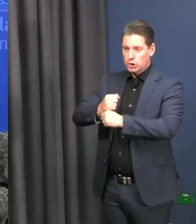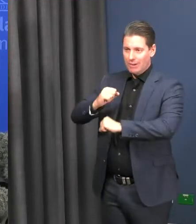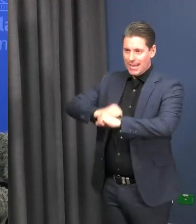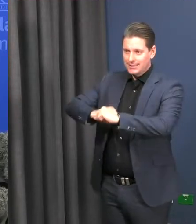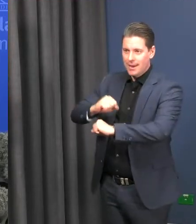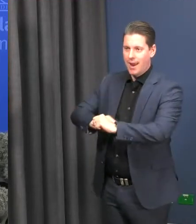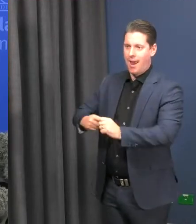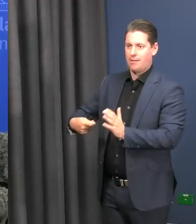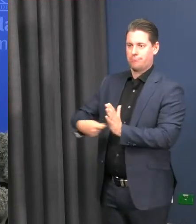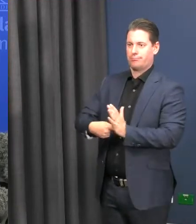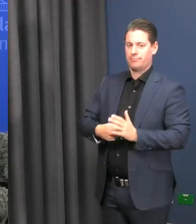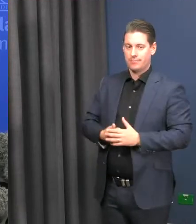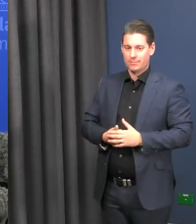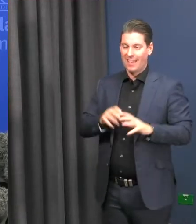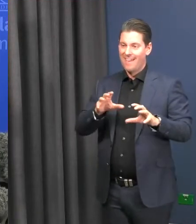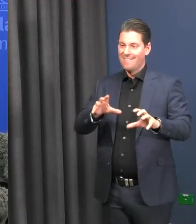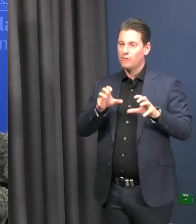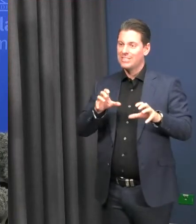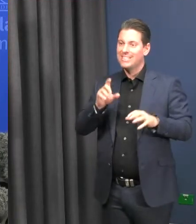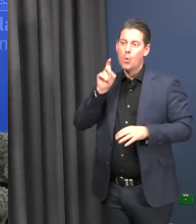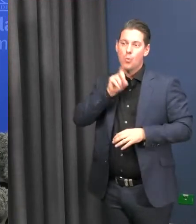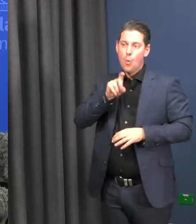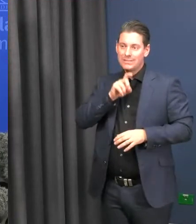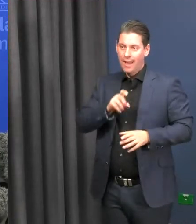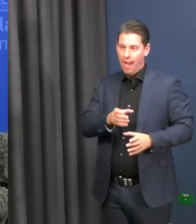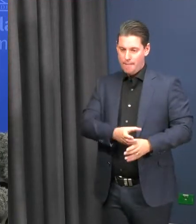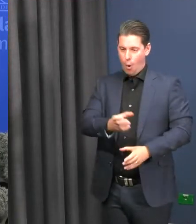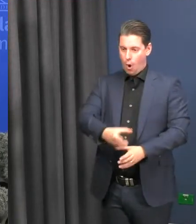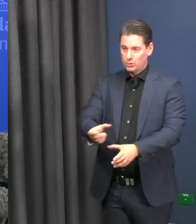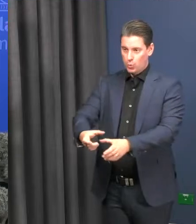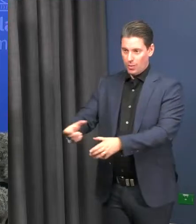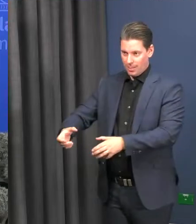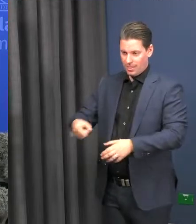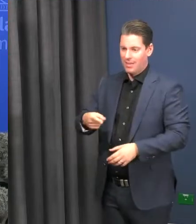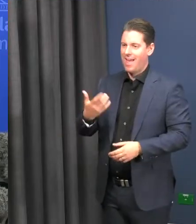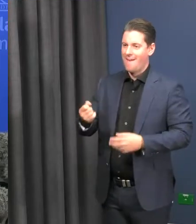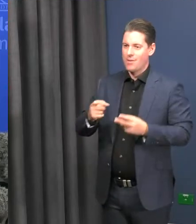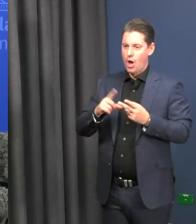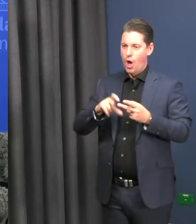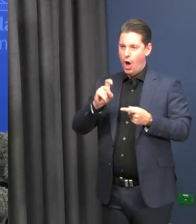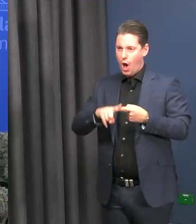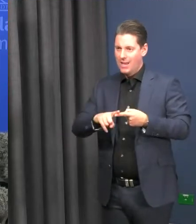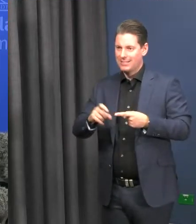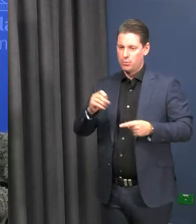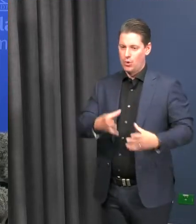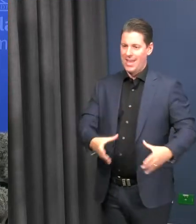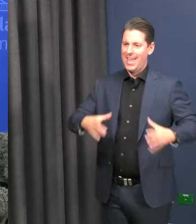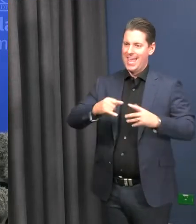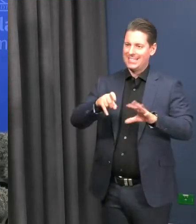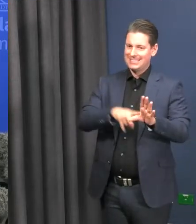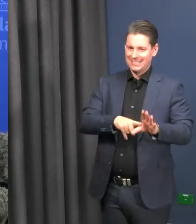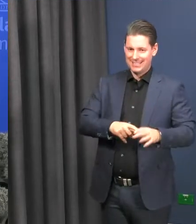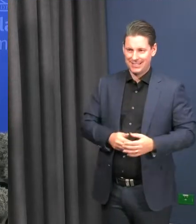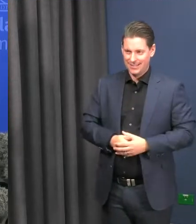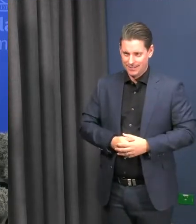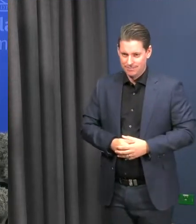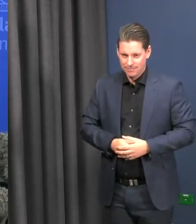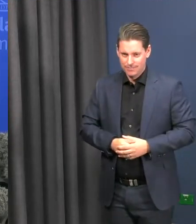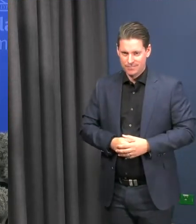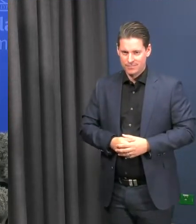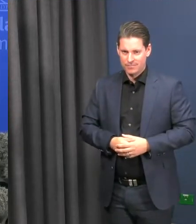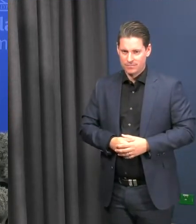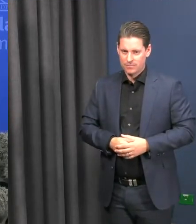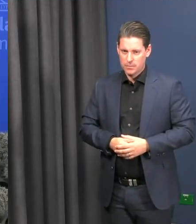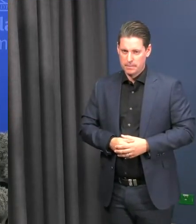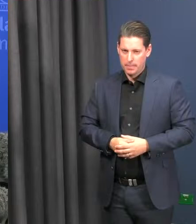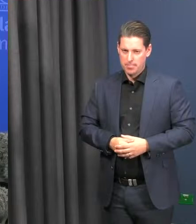things like freezing water in your deep freezer now so that you've got some ice to put in the esky if you lose power. At what point, if any,